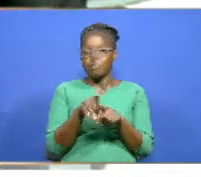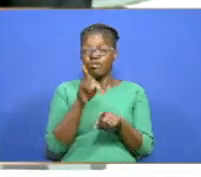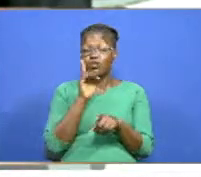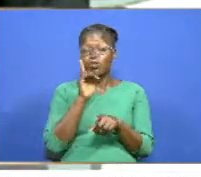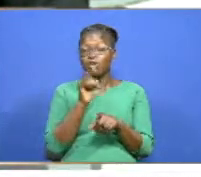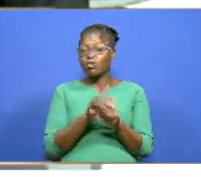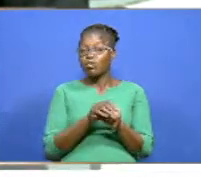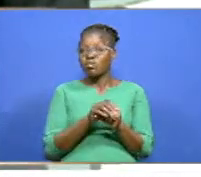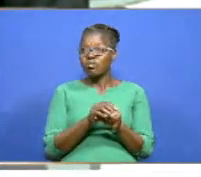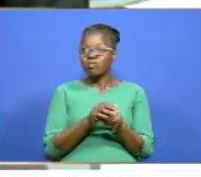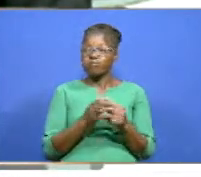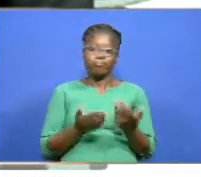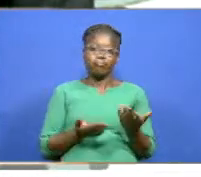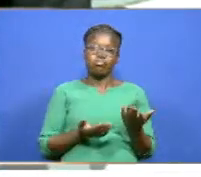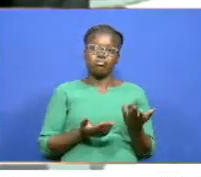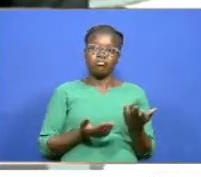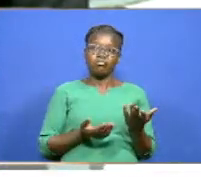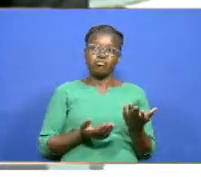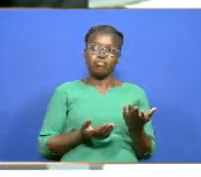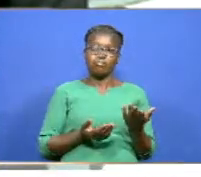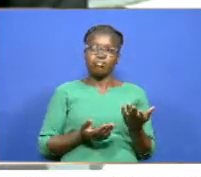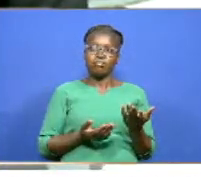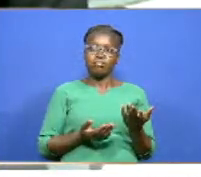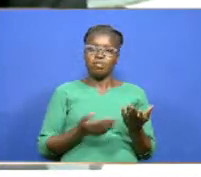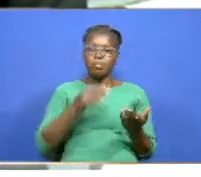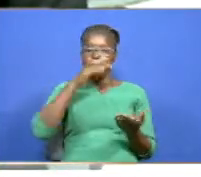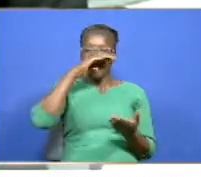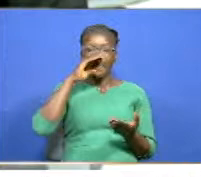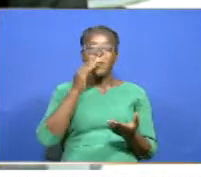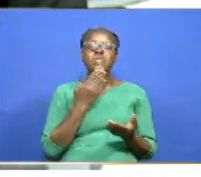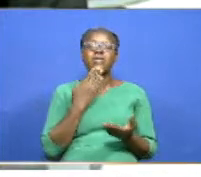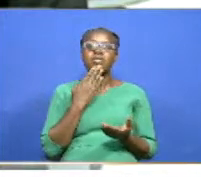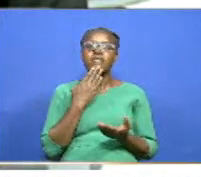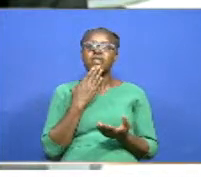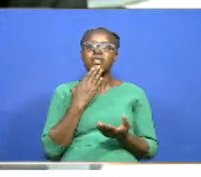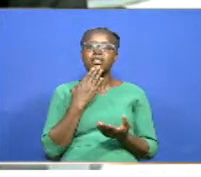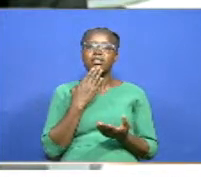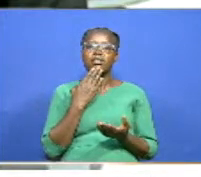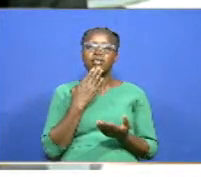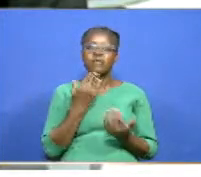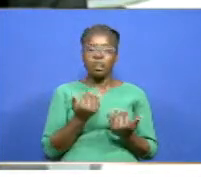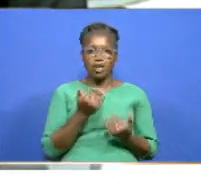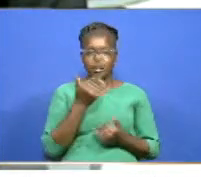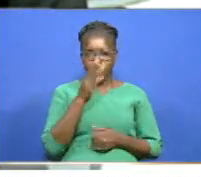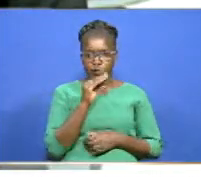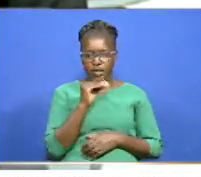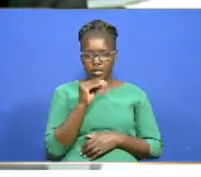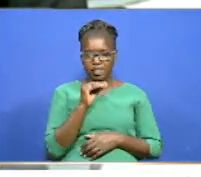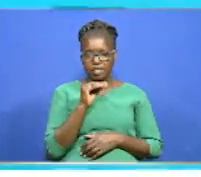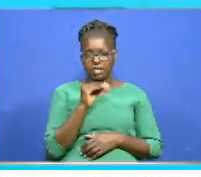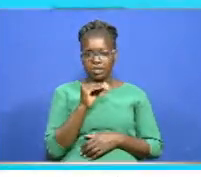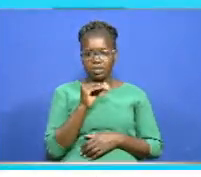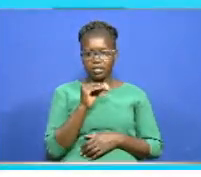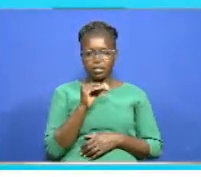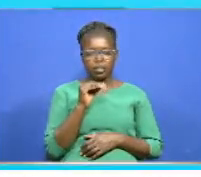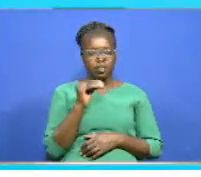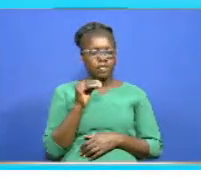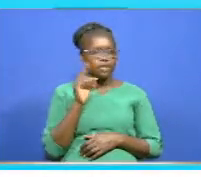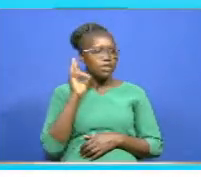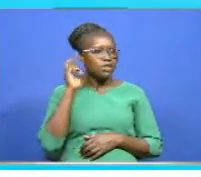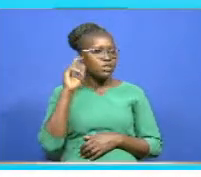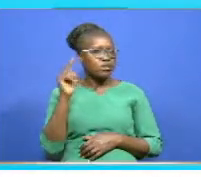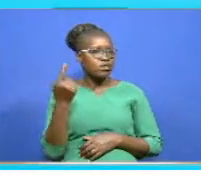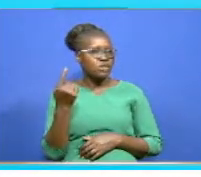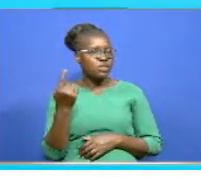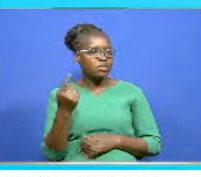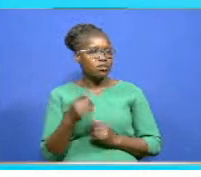thought. I hear that Musalia Mudavadi is currently speaking, and let's first of all listen in, then we'll come back to